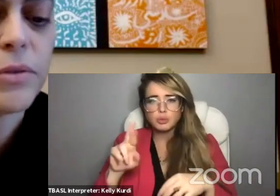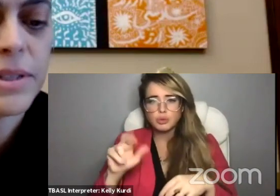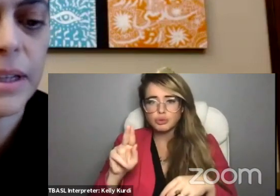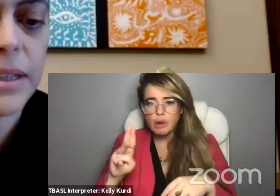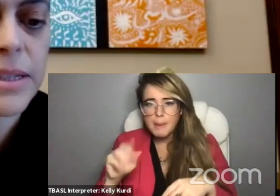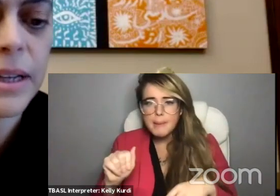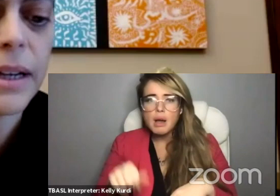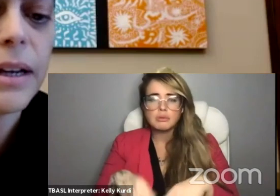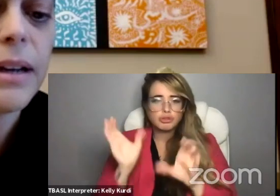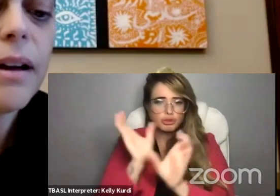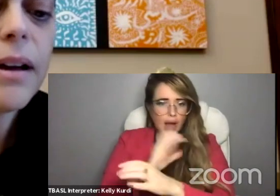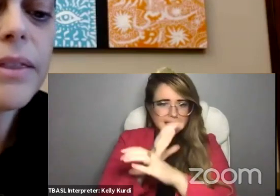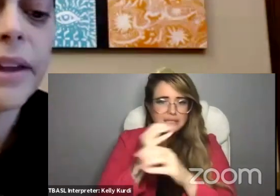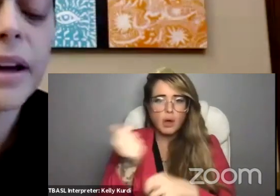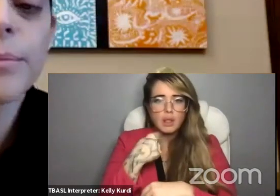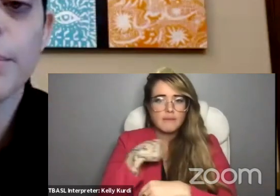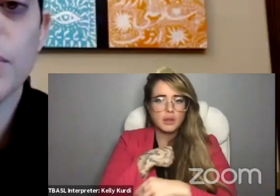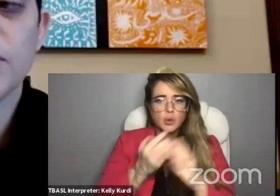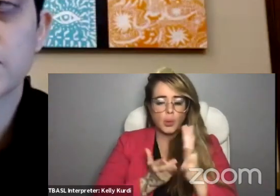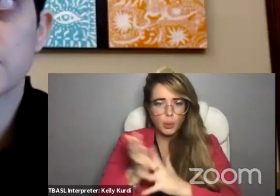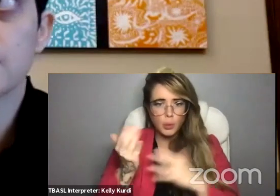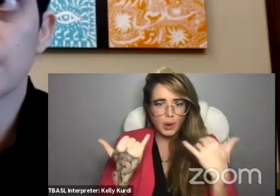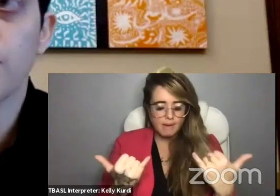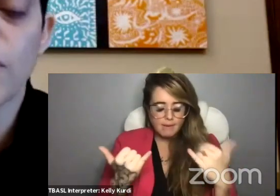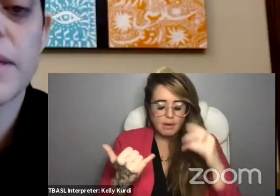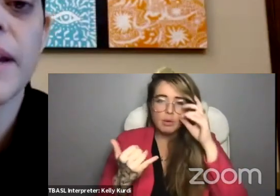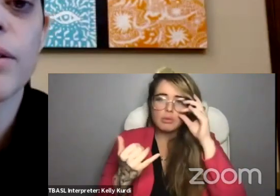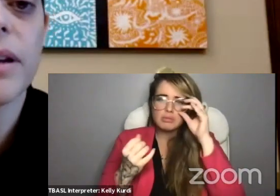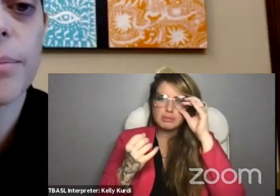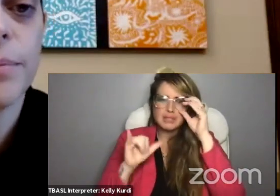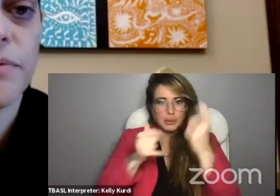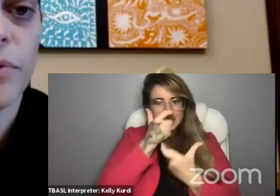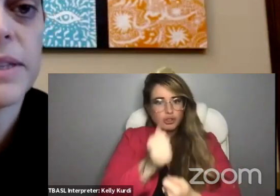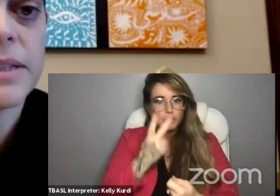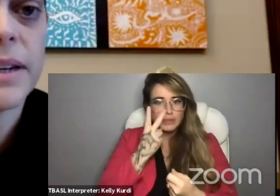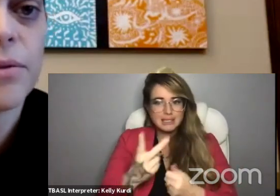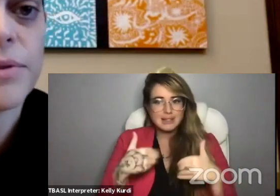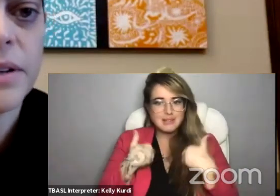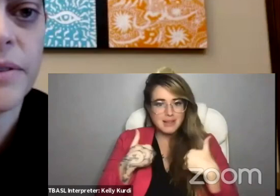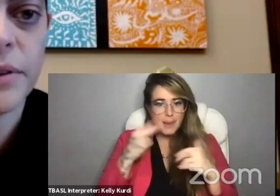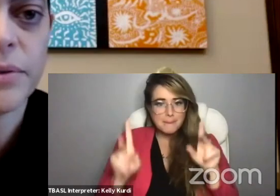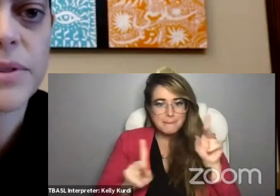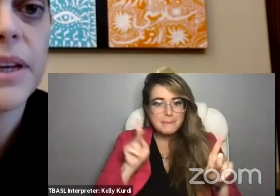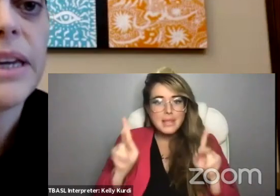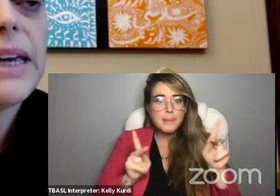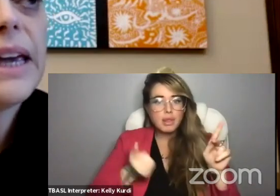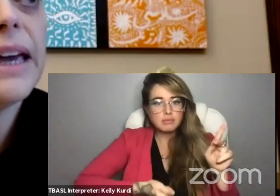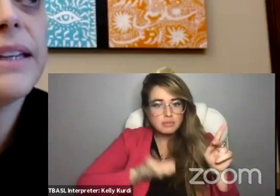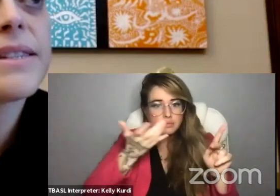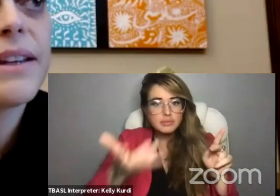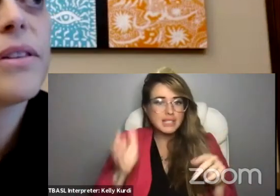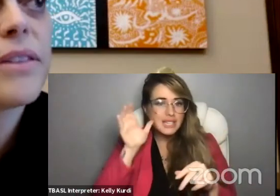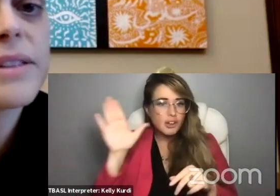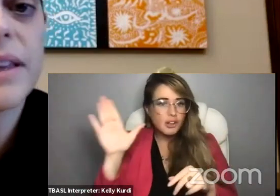so interesting to see the young people's voice, hear the young people's voices and hear those interviews